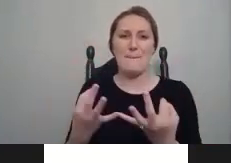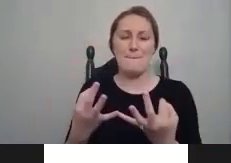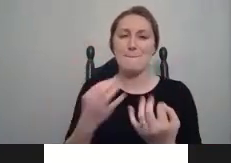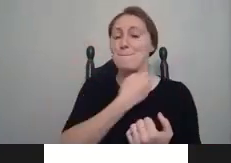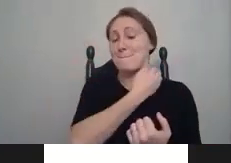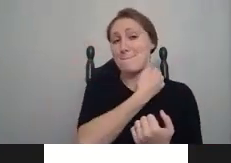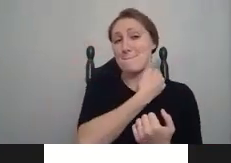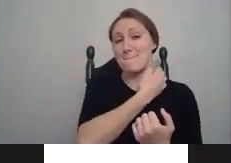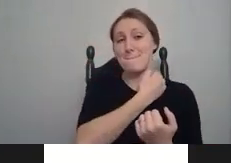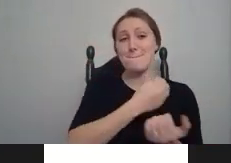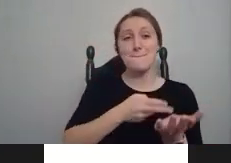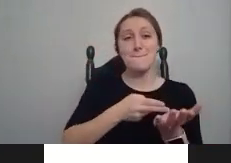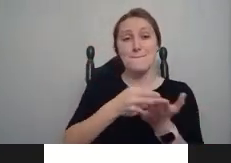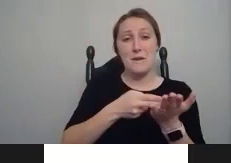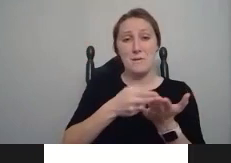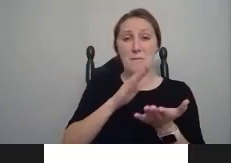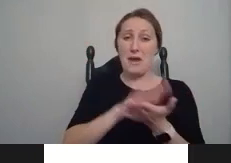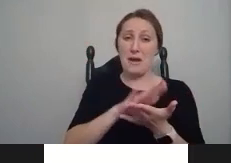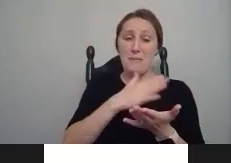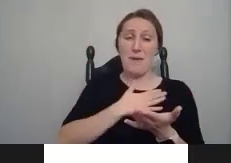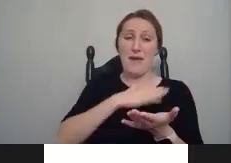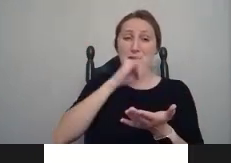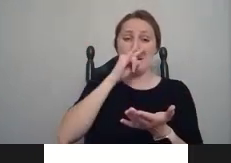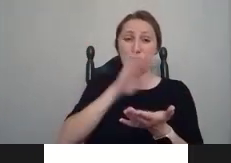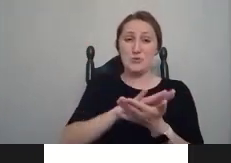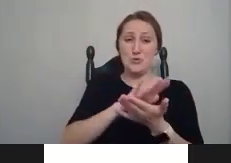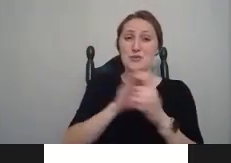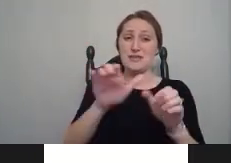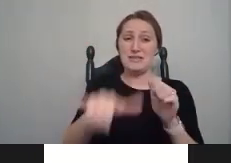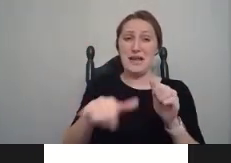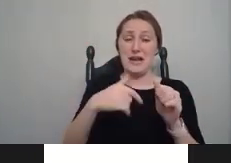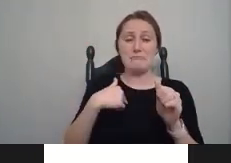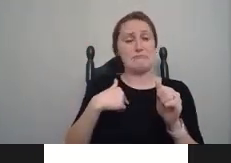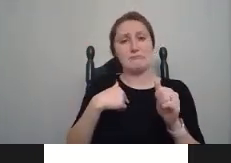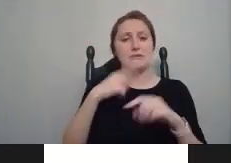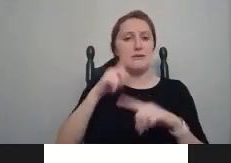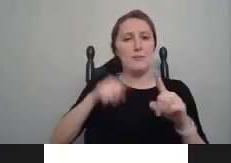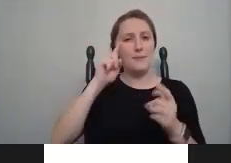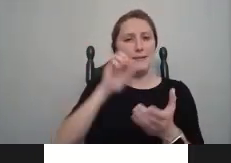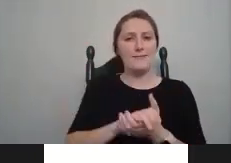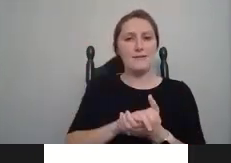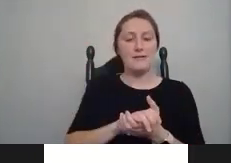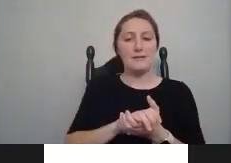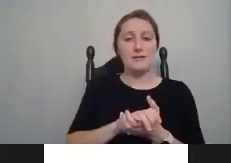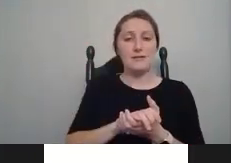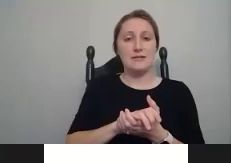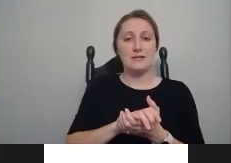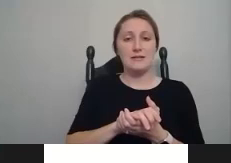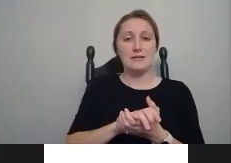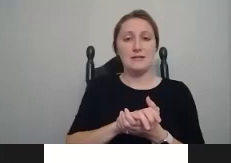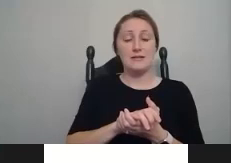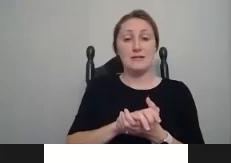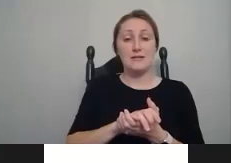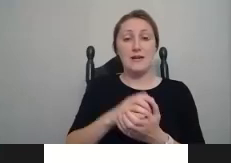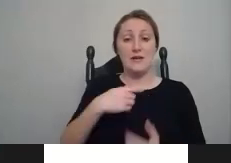honest, my kid's school does it. I cannot believe they do it. I was a kid who's one of